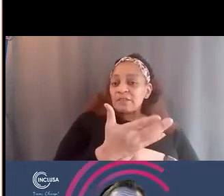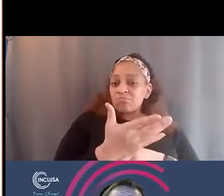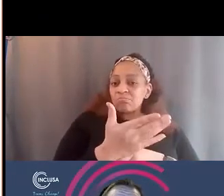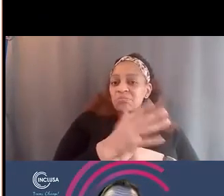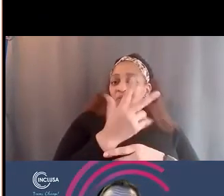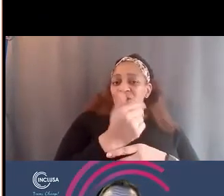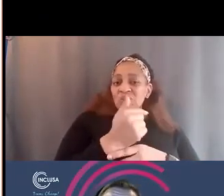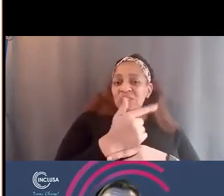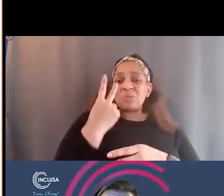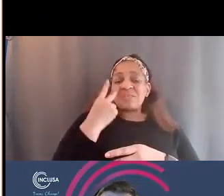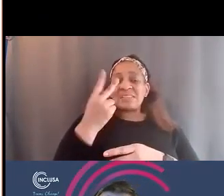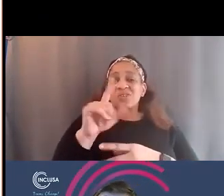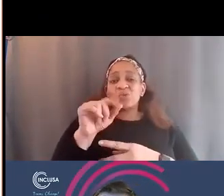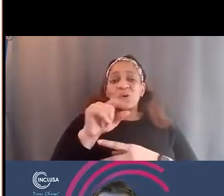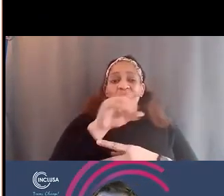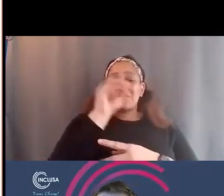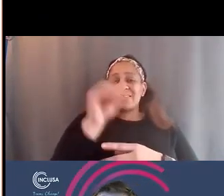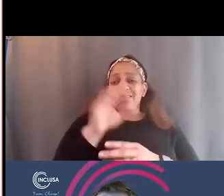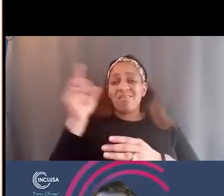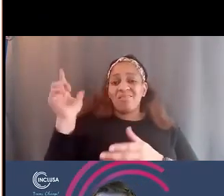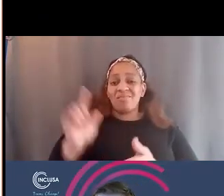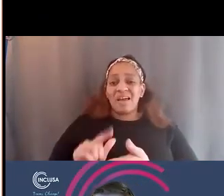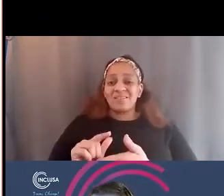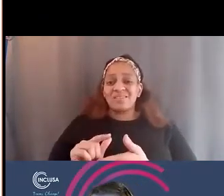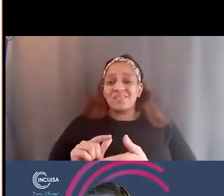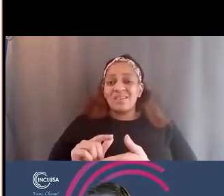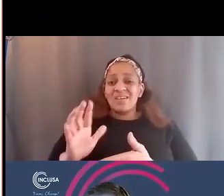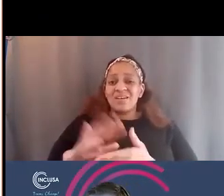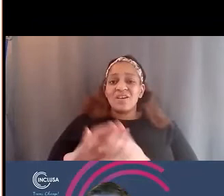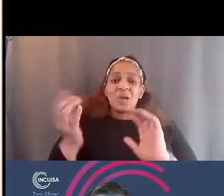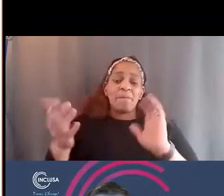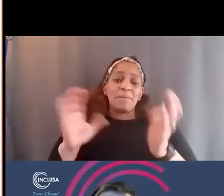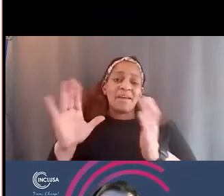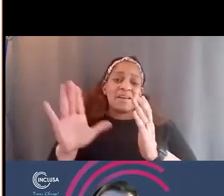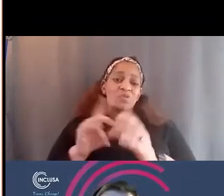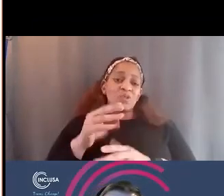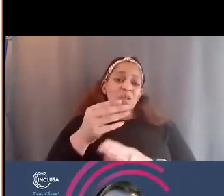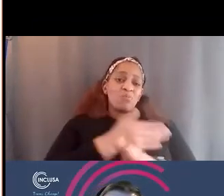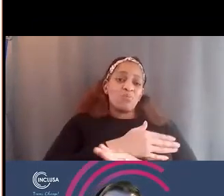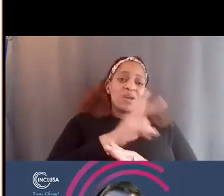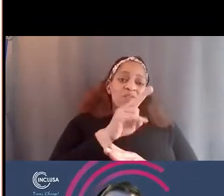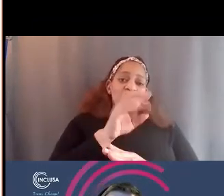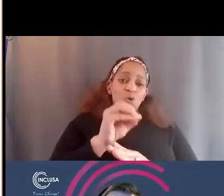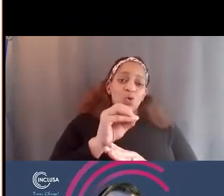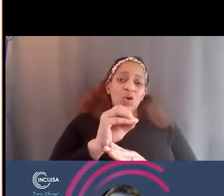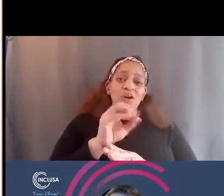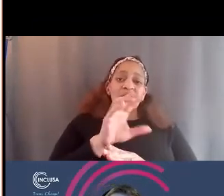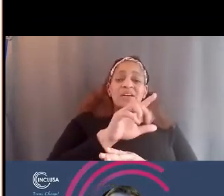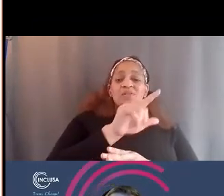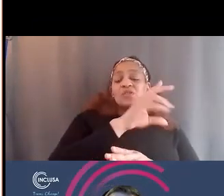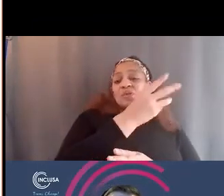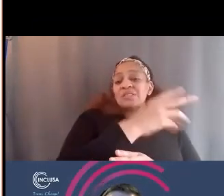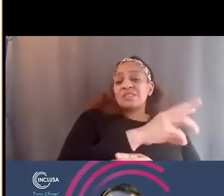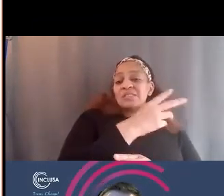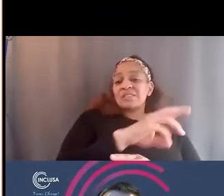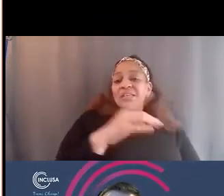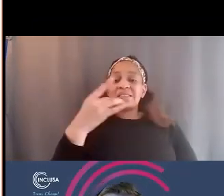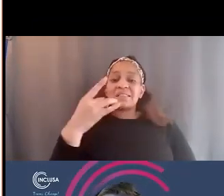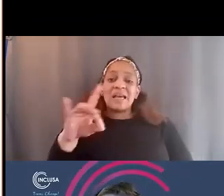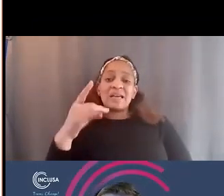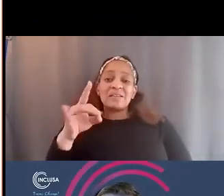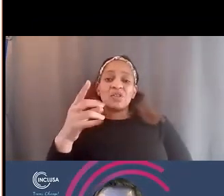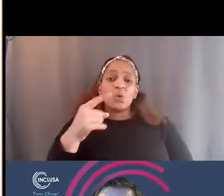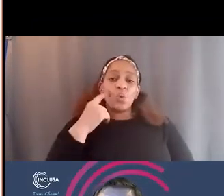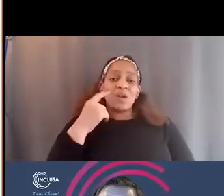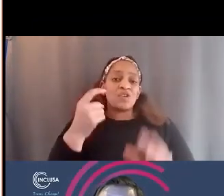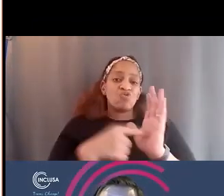less than what we were paying on average for pre-vocational service hours. And then in 16 and 2018, we saw it was